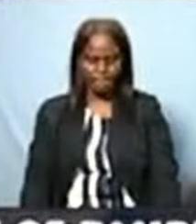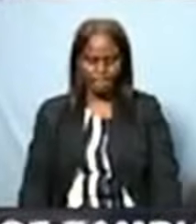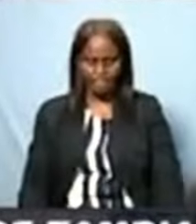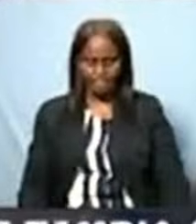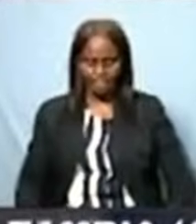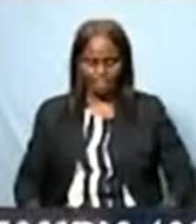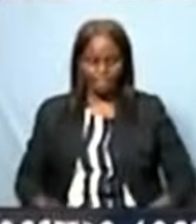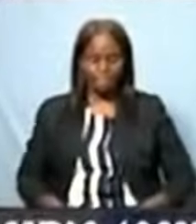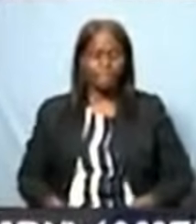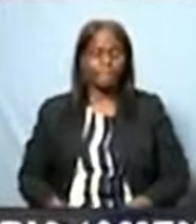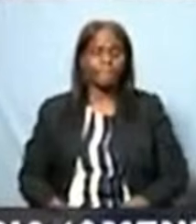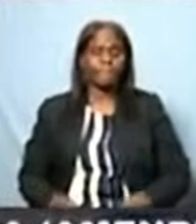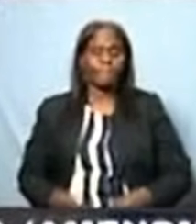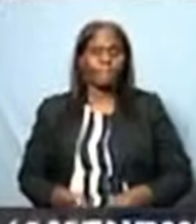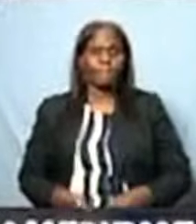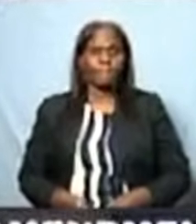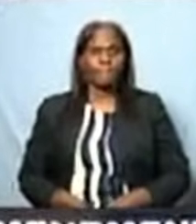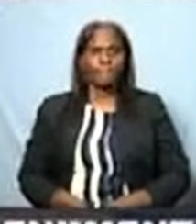Okay.